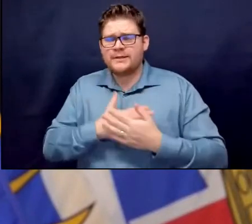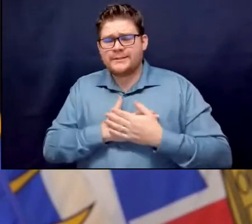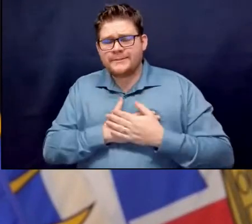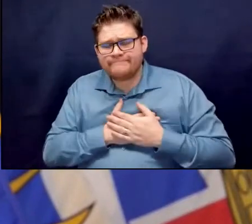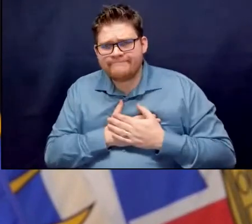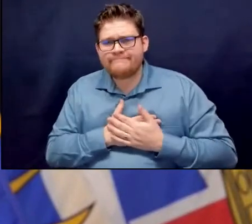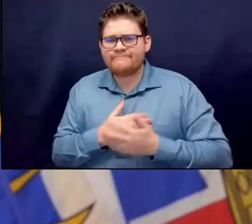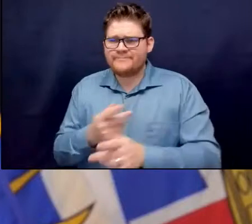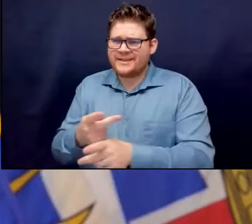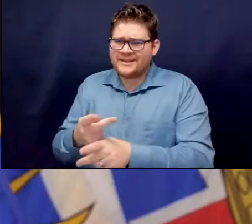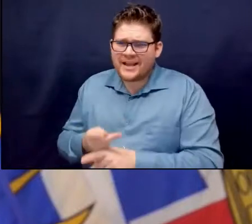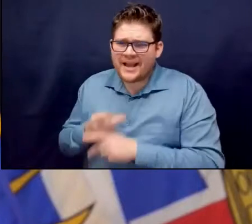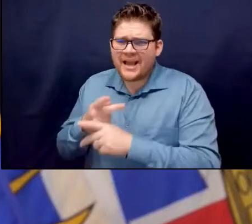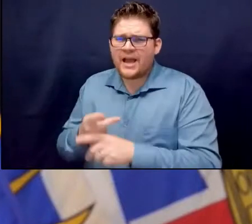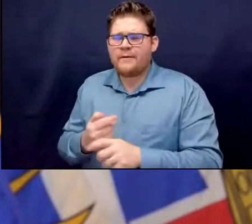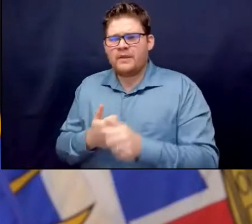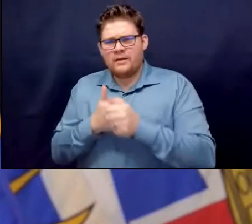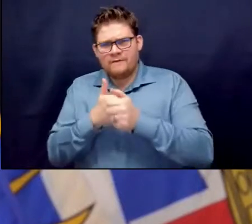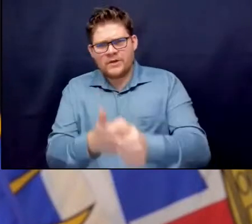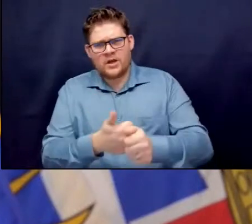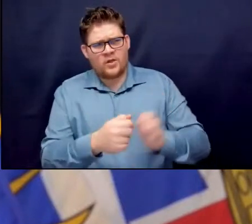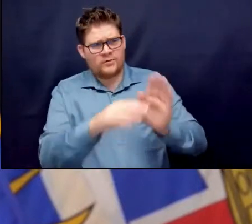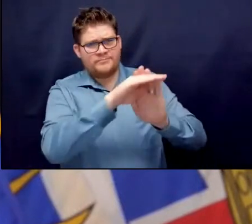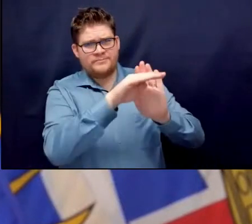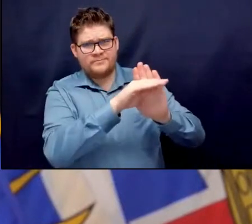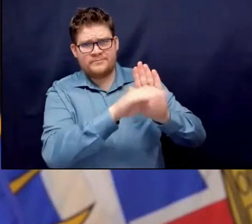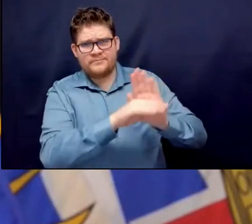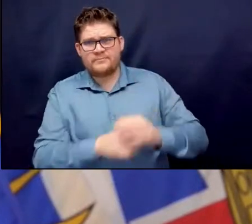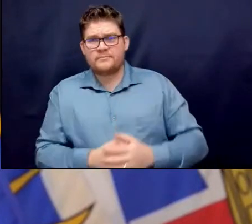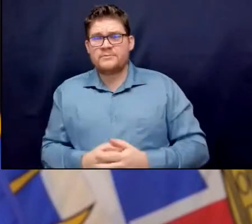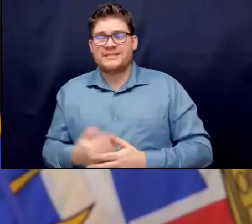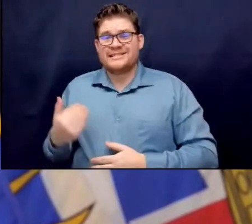and taking those measures over the holiday season when